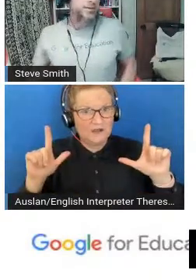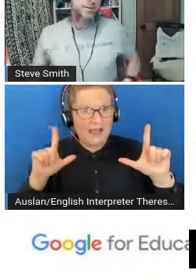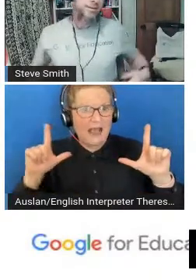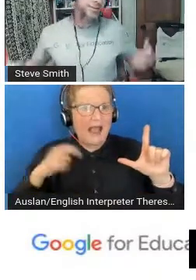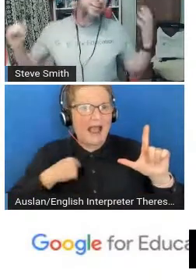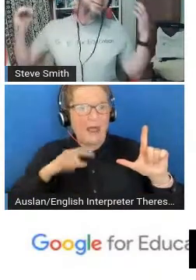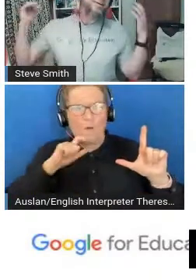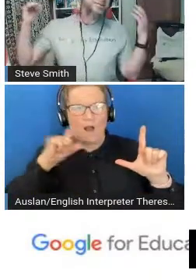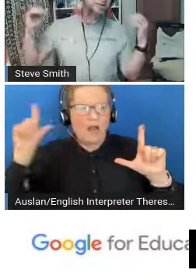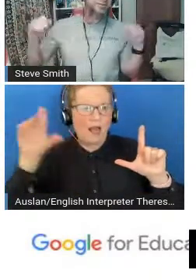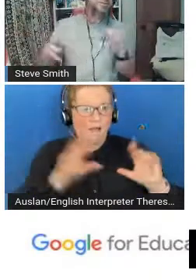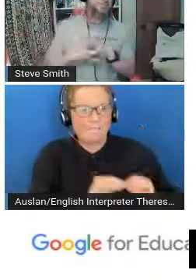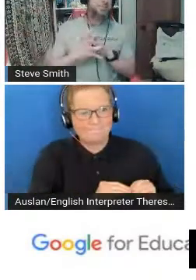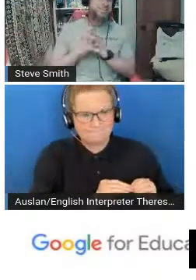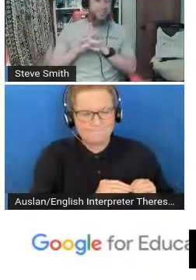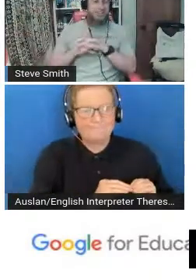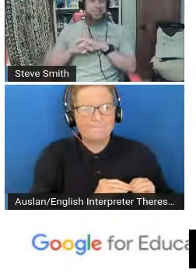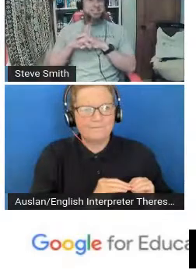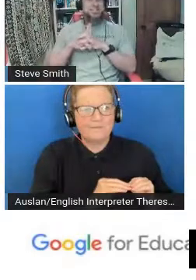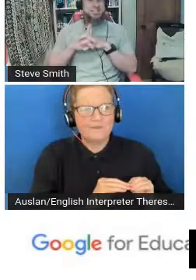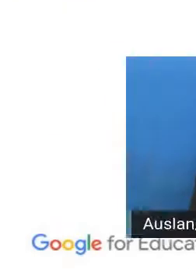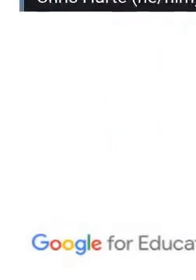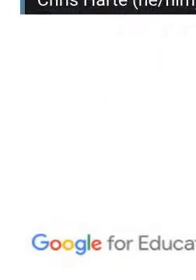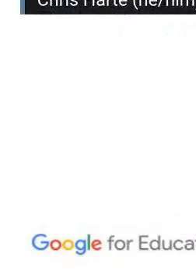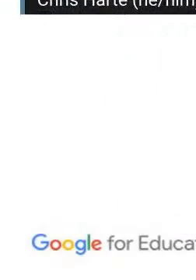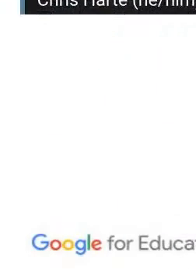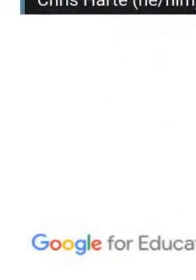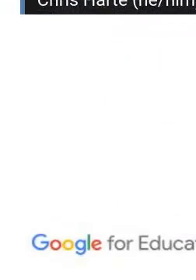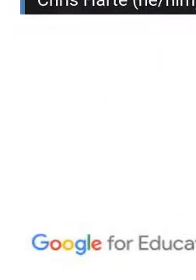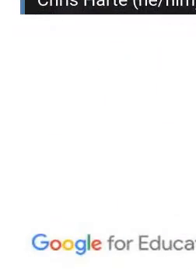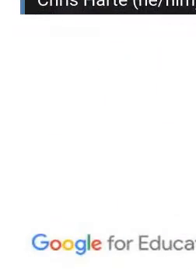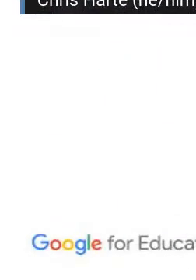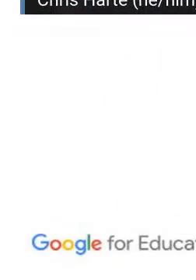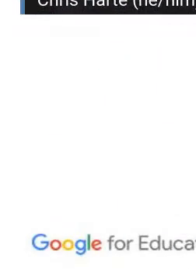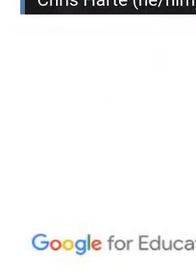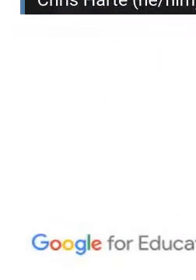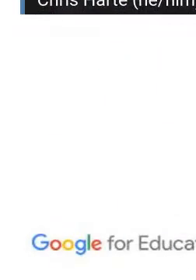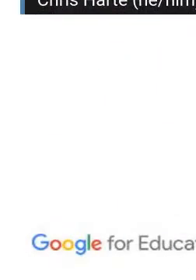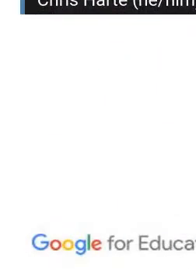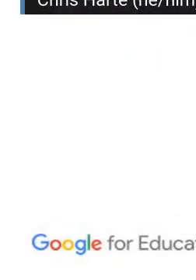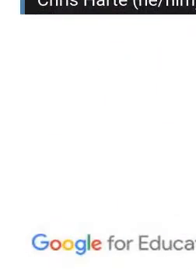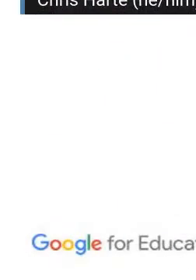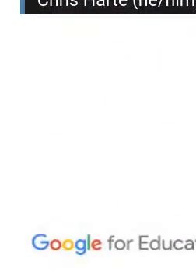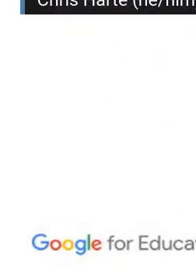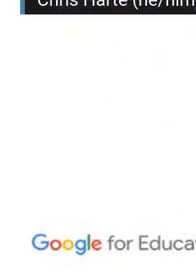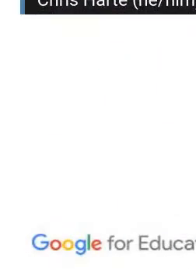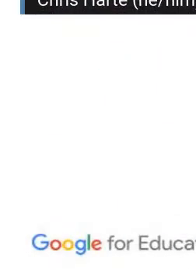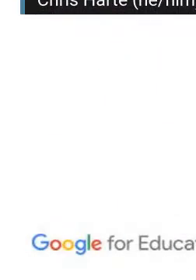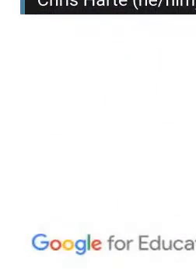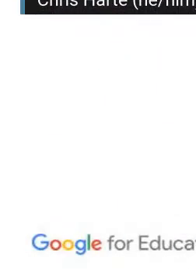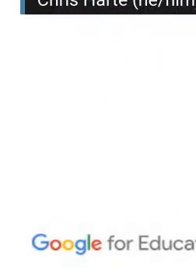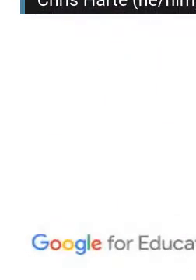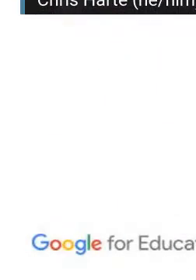mean, I just found myself just kind of staring and listening the whole time that was on. So just